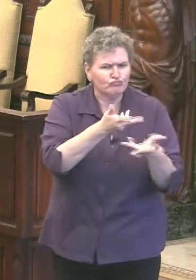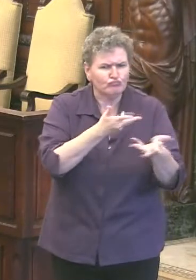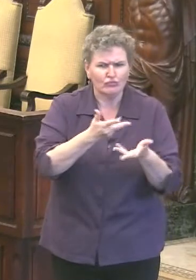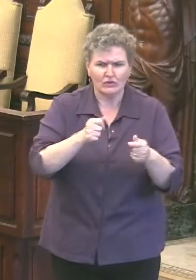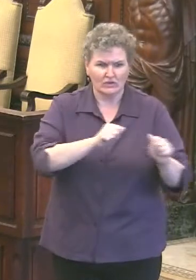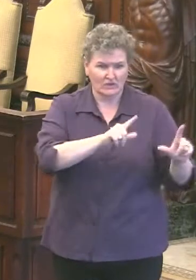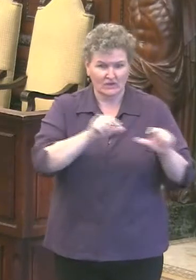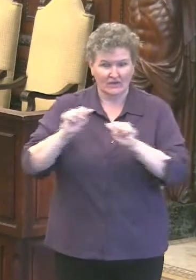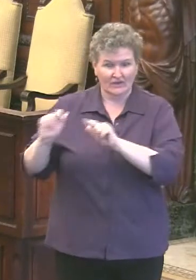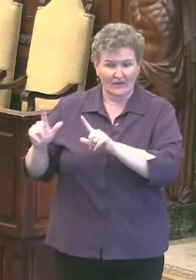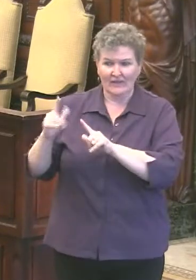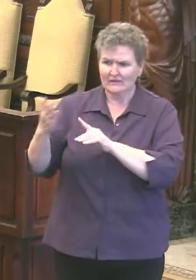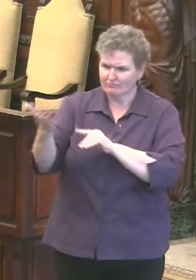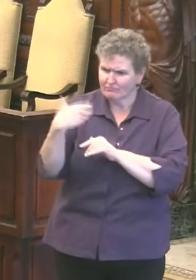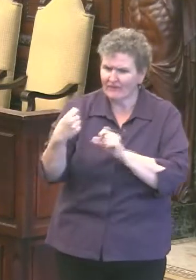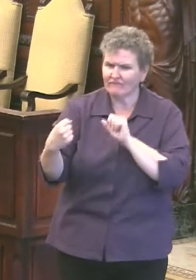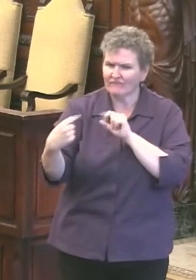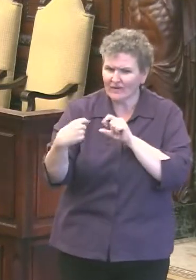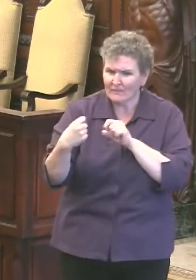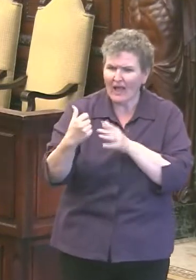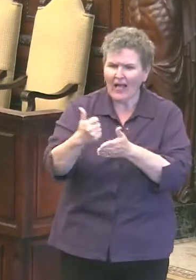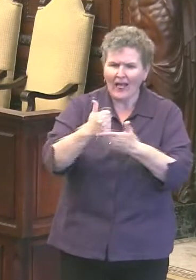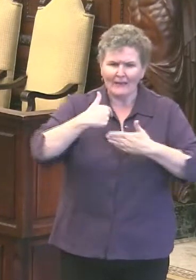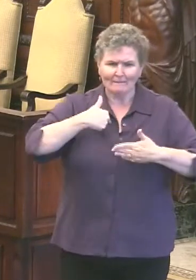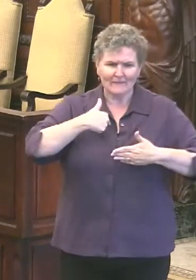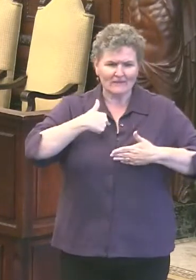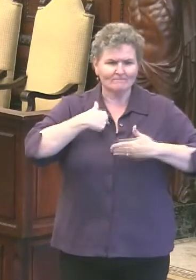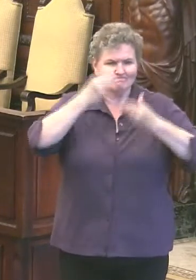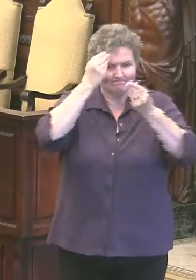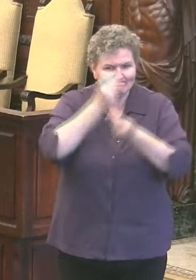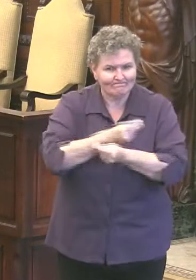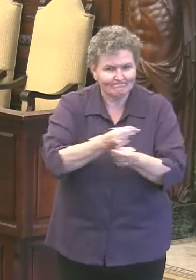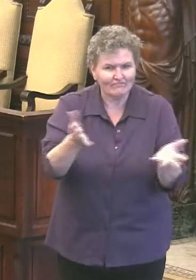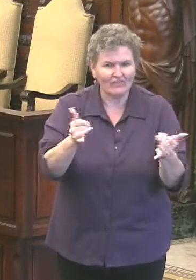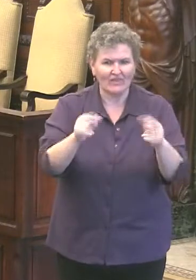feedback form that can be found by visiting